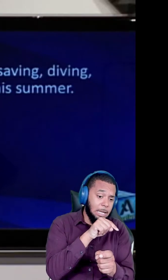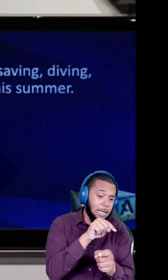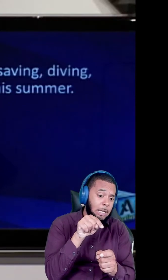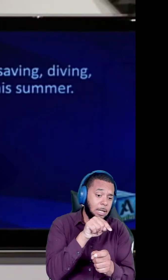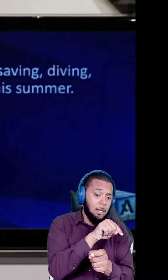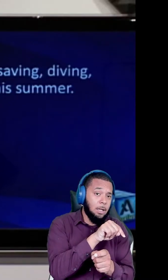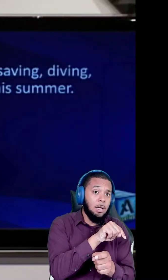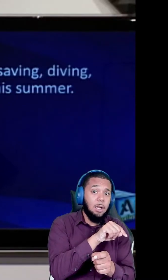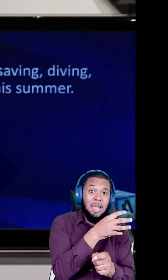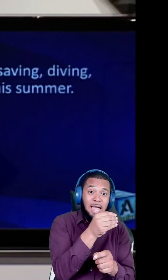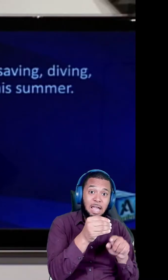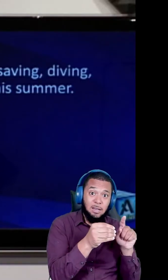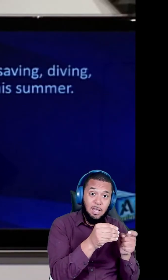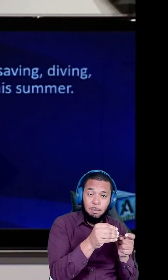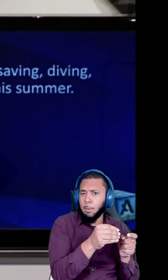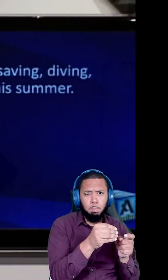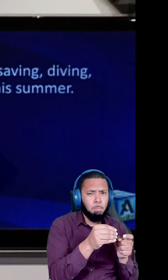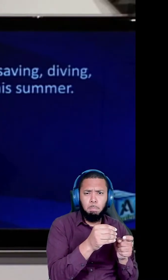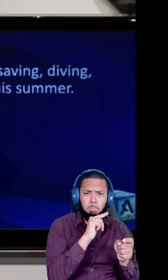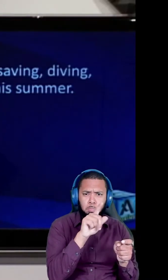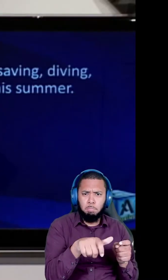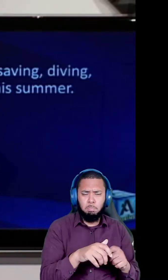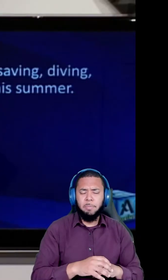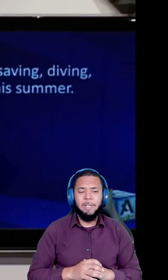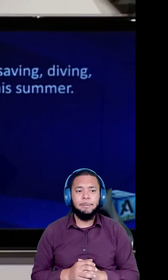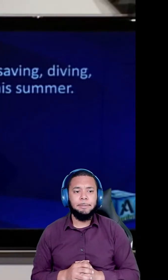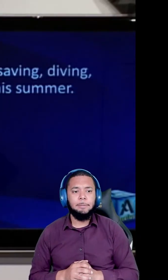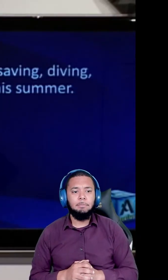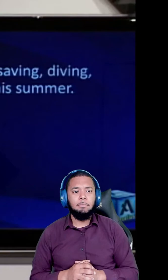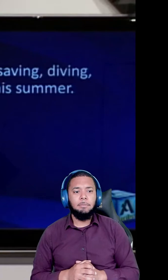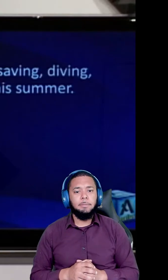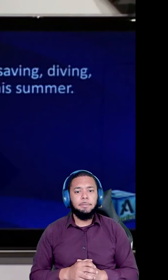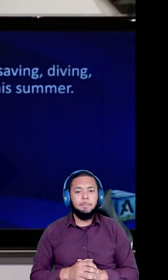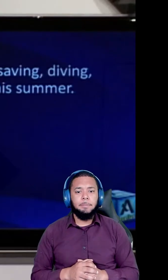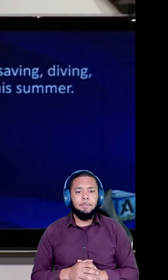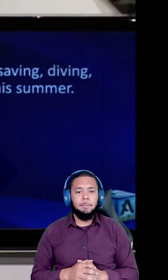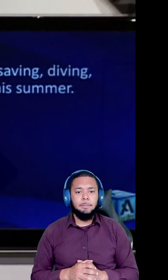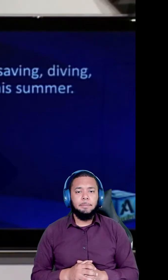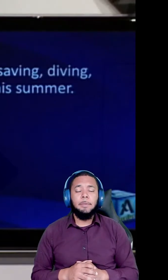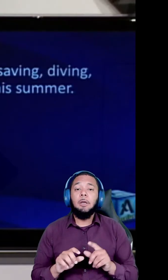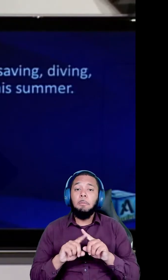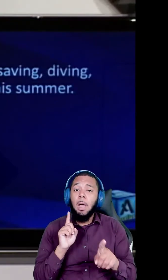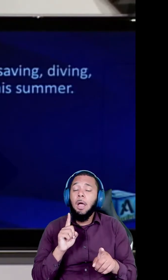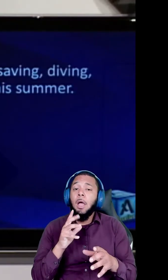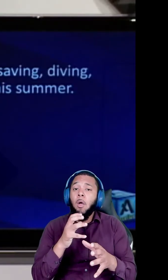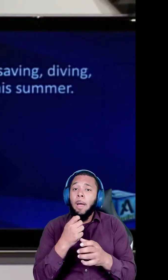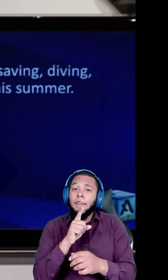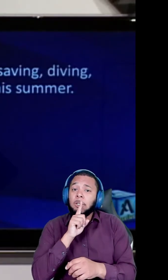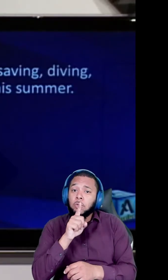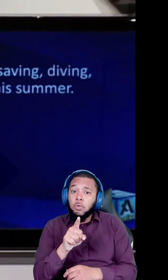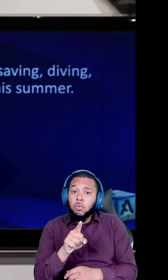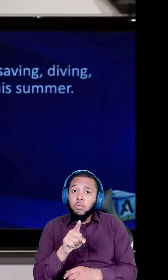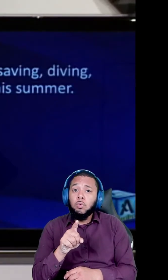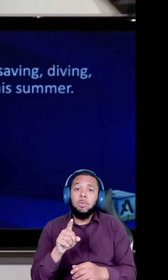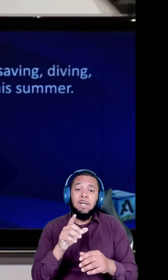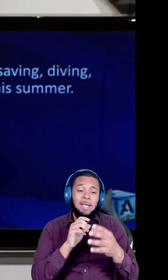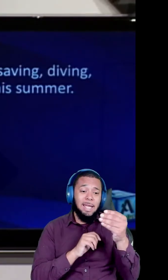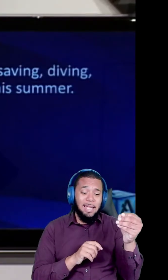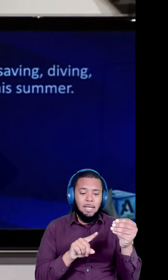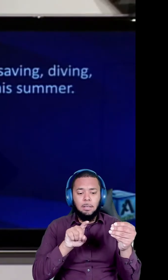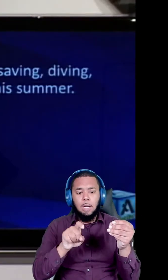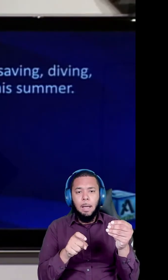don't have one after this last item, water safety. But we want to make sure we put that comma before the and.